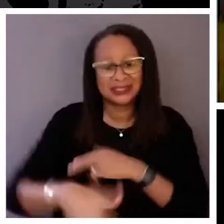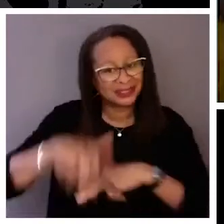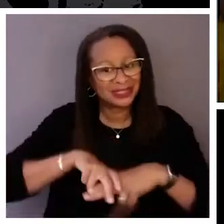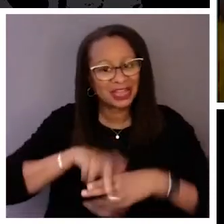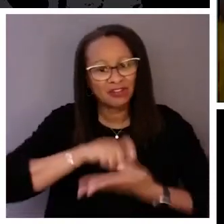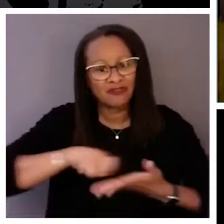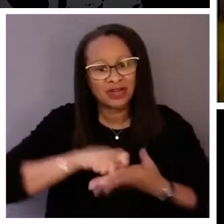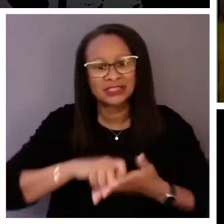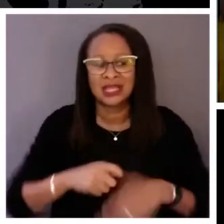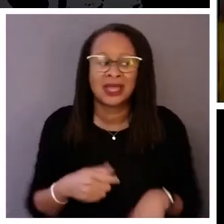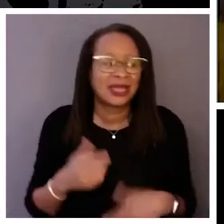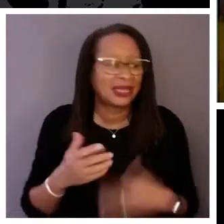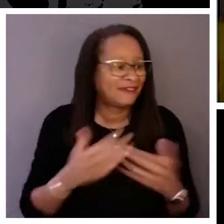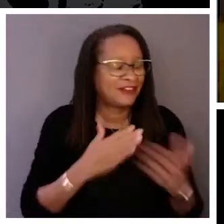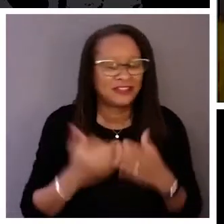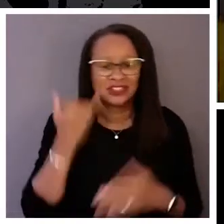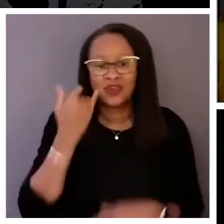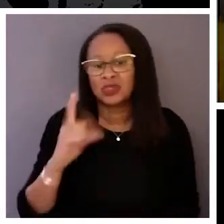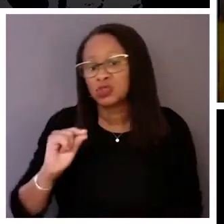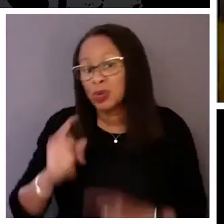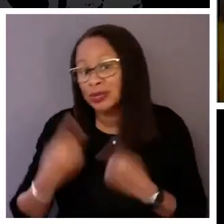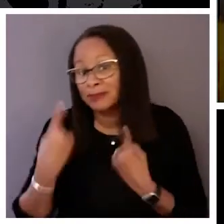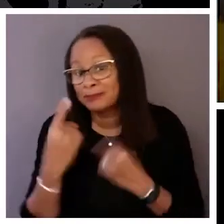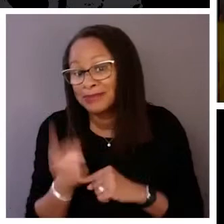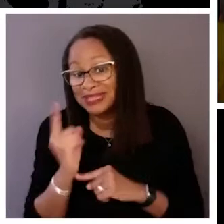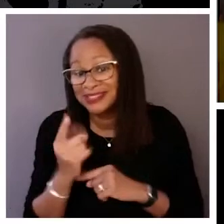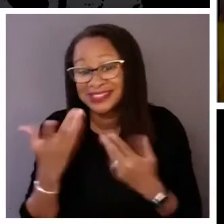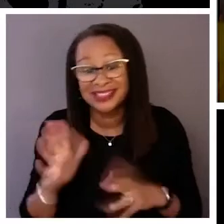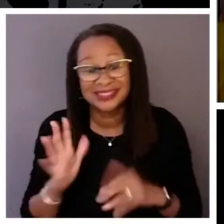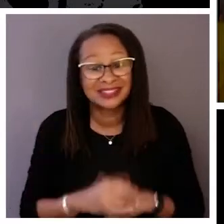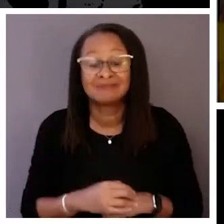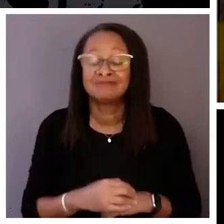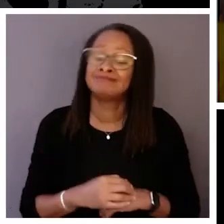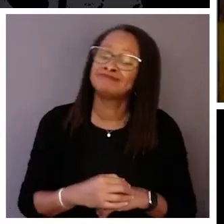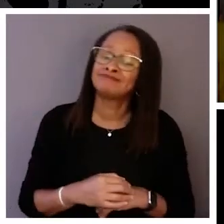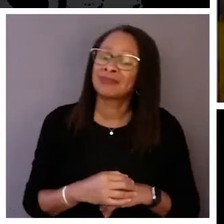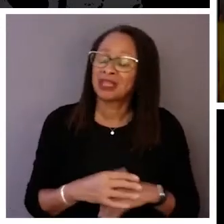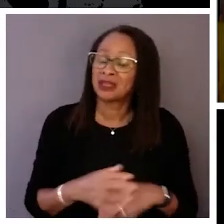being able to write, even if it's for 20 minutes, like committing to